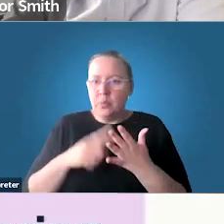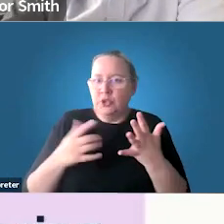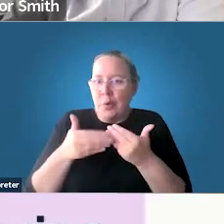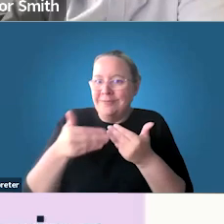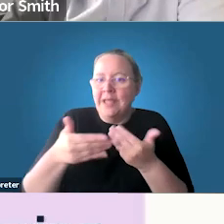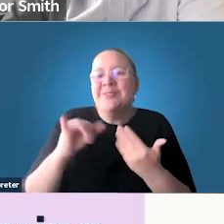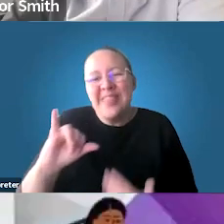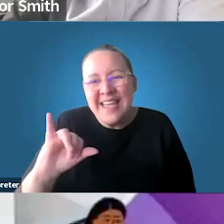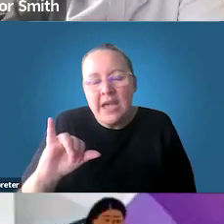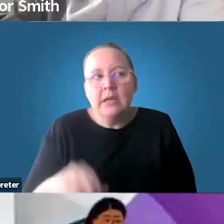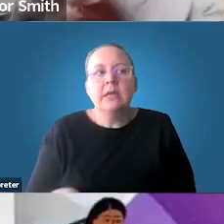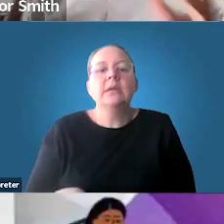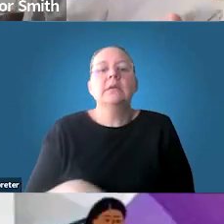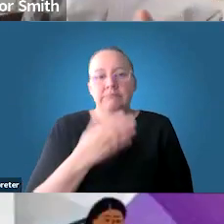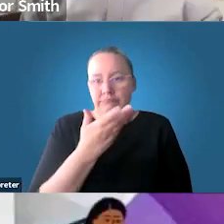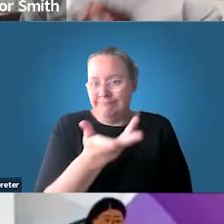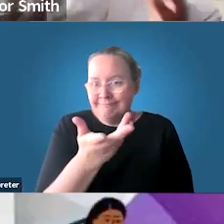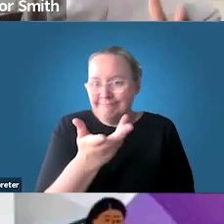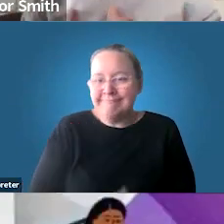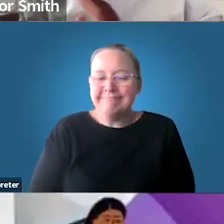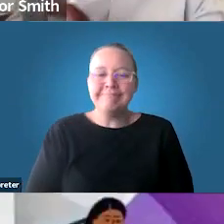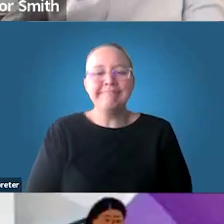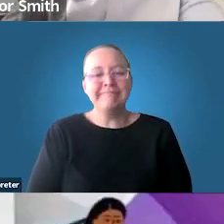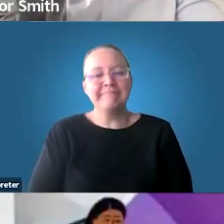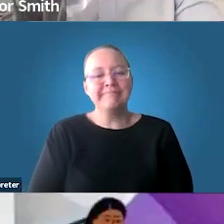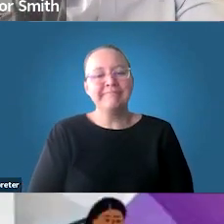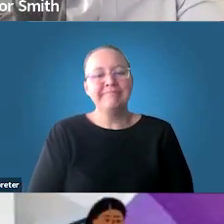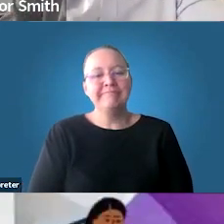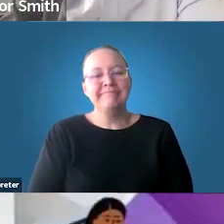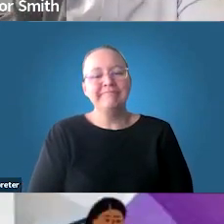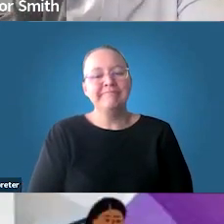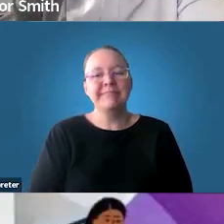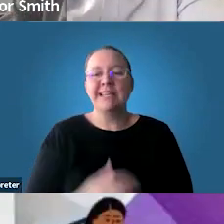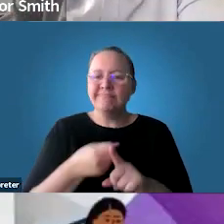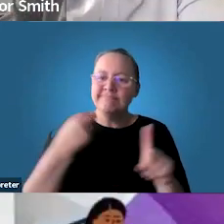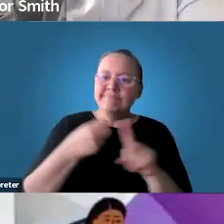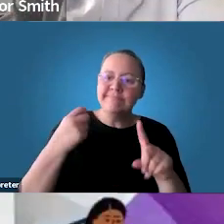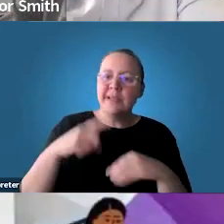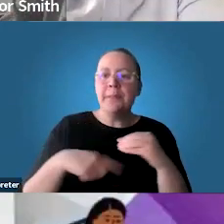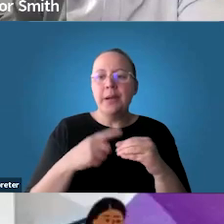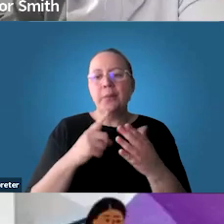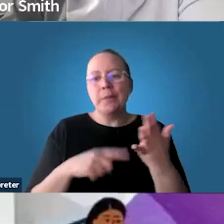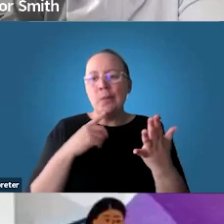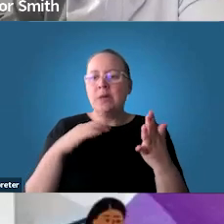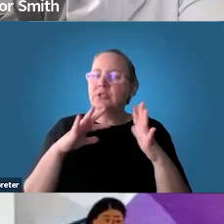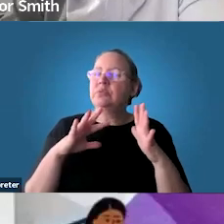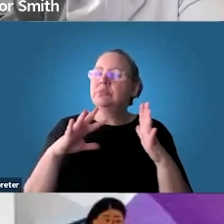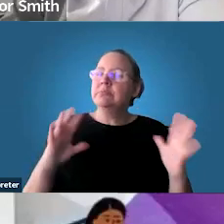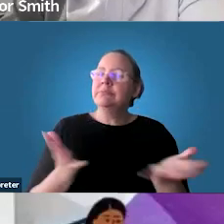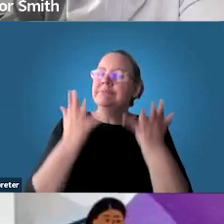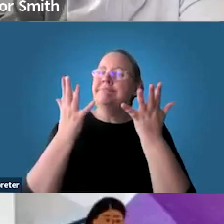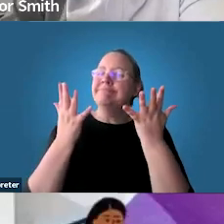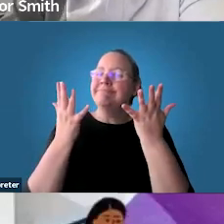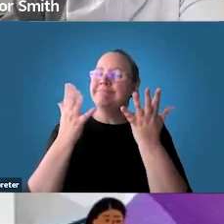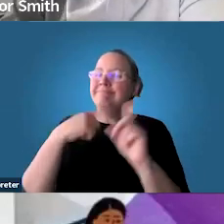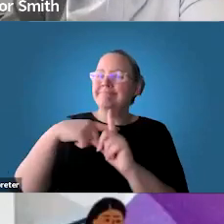that's a good segue into some definitions that we want to uh, lift up before diving in. And